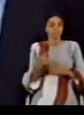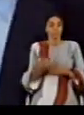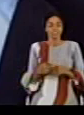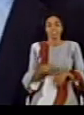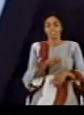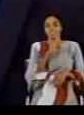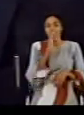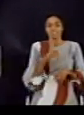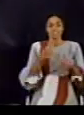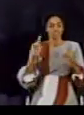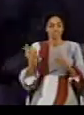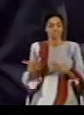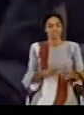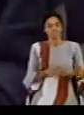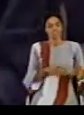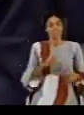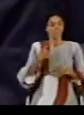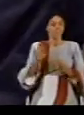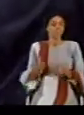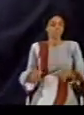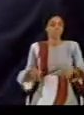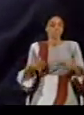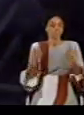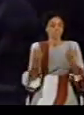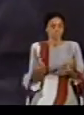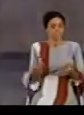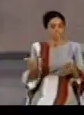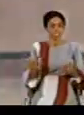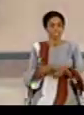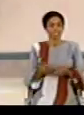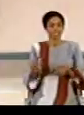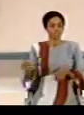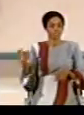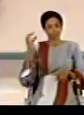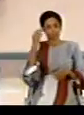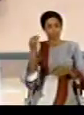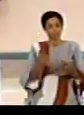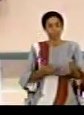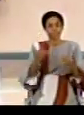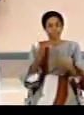going forth like we had tonight. We go forth again tomorrow. Let's pray.